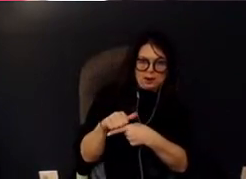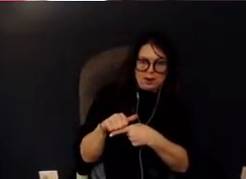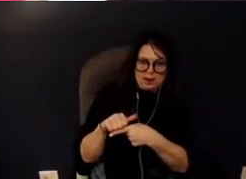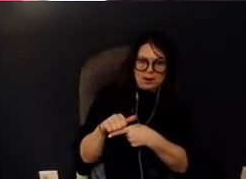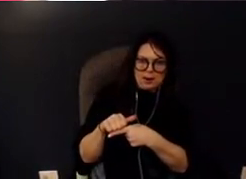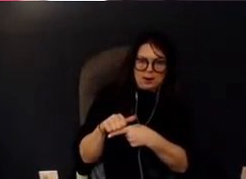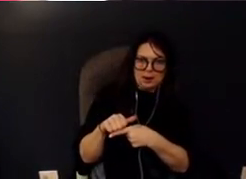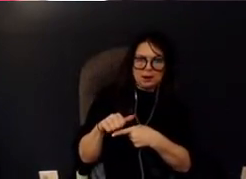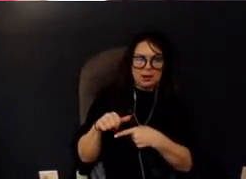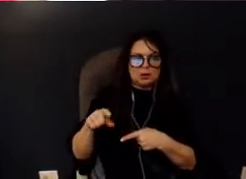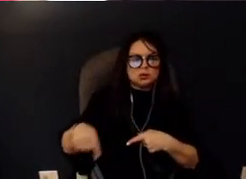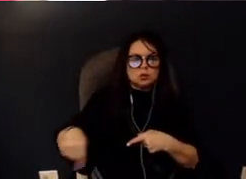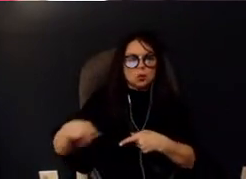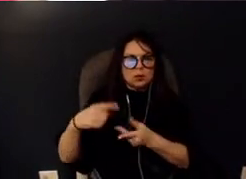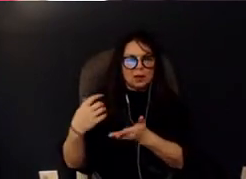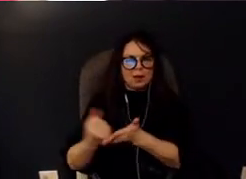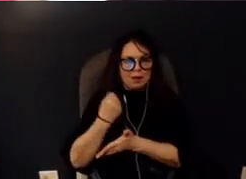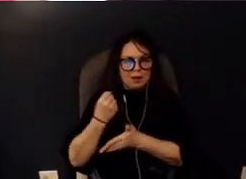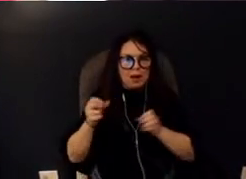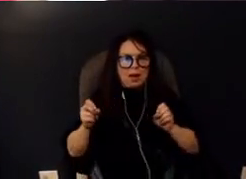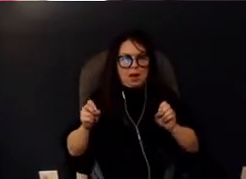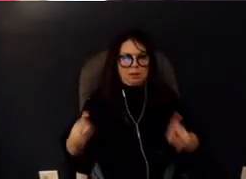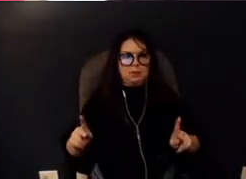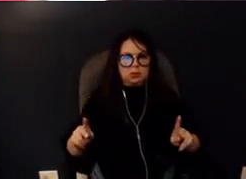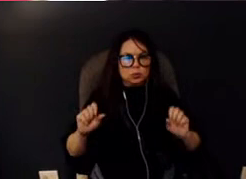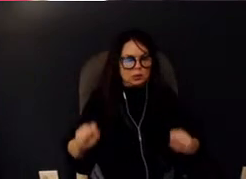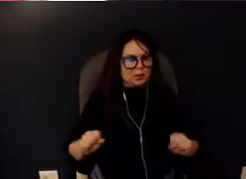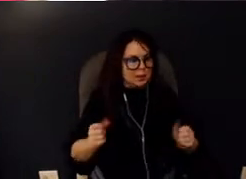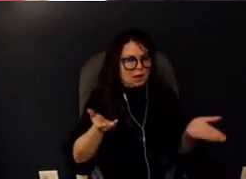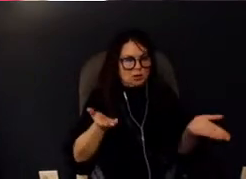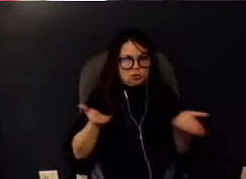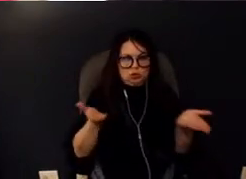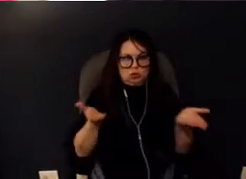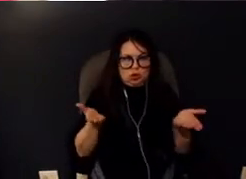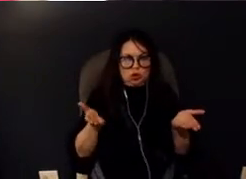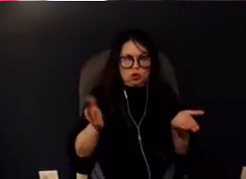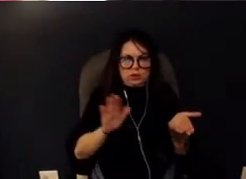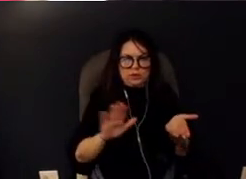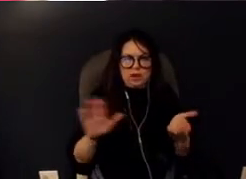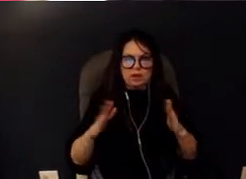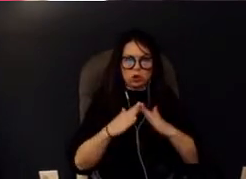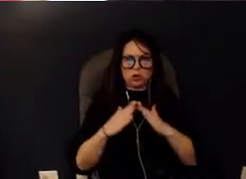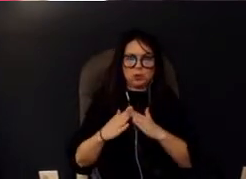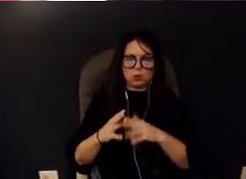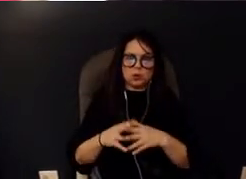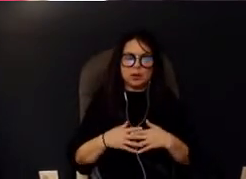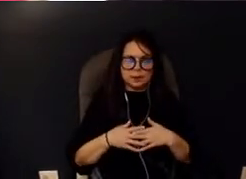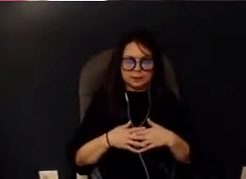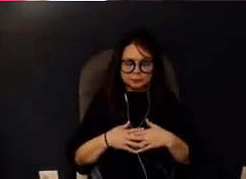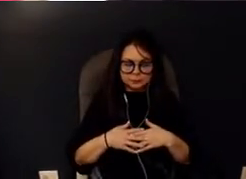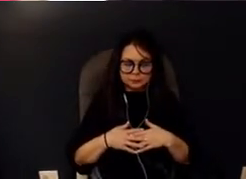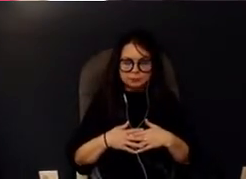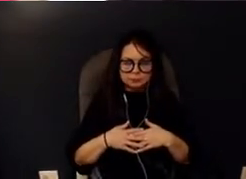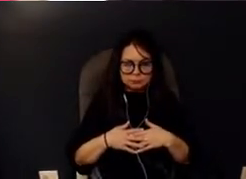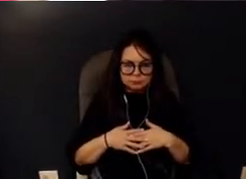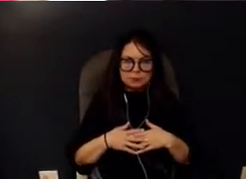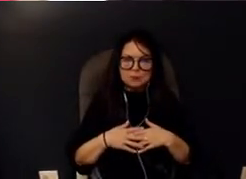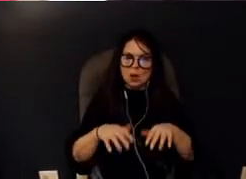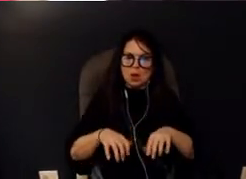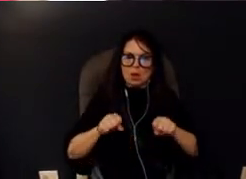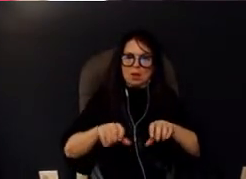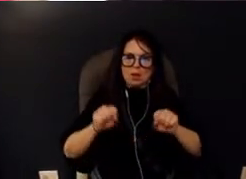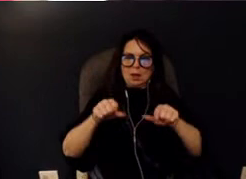serve their community. And having these classes and recruiting immigrant